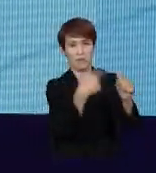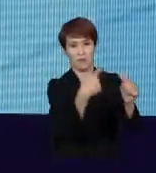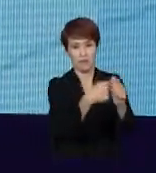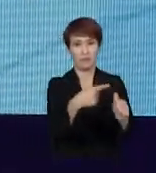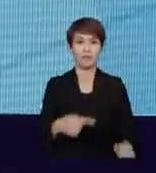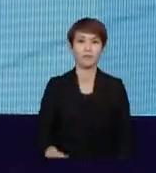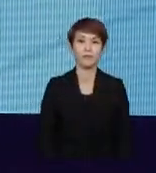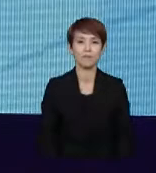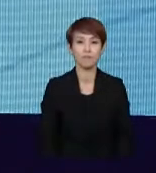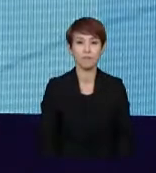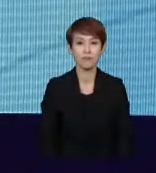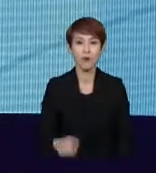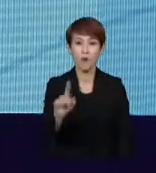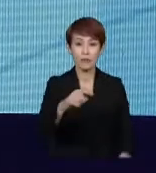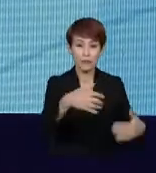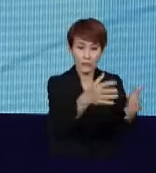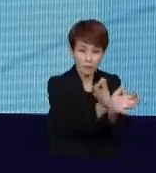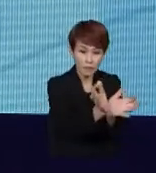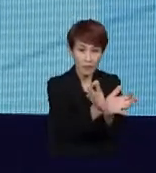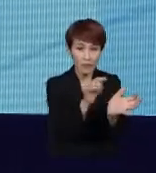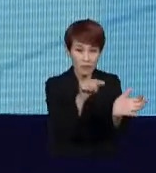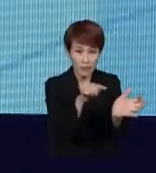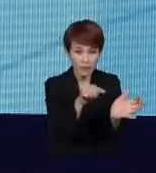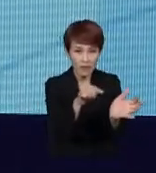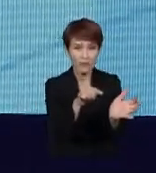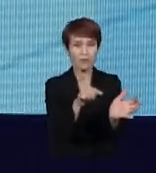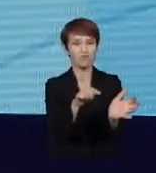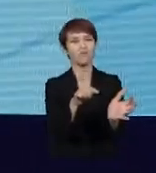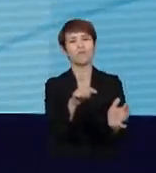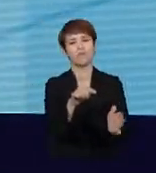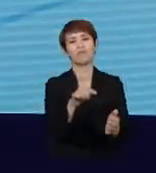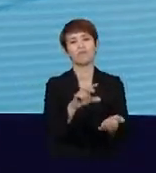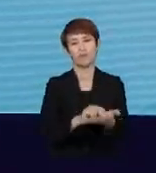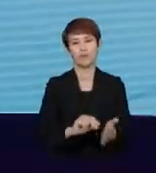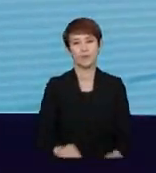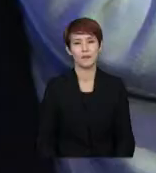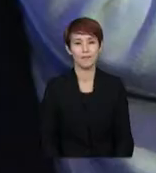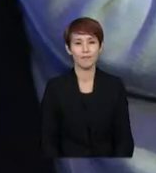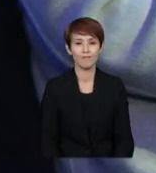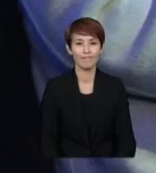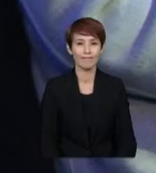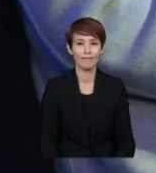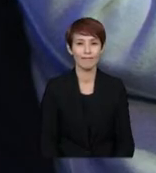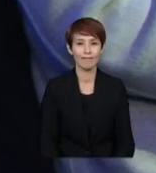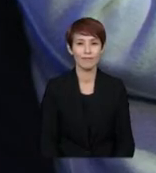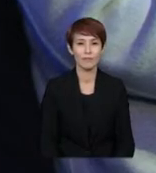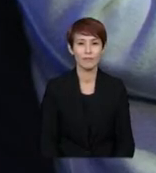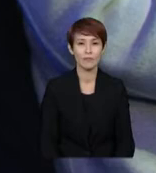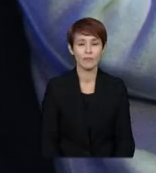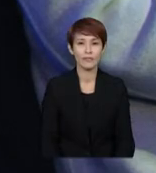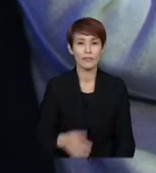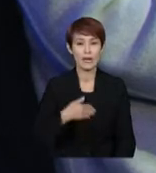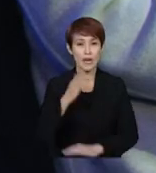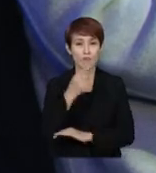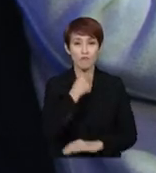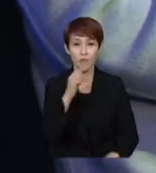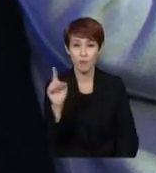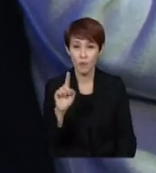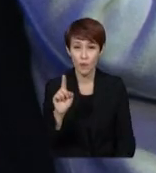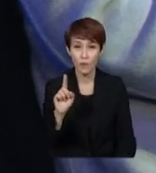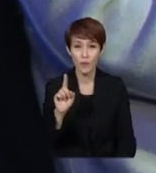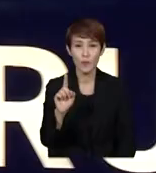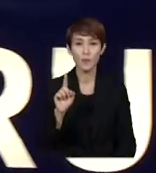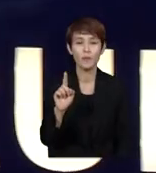of people, be it the few or be it the many. And my suggestion to you this afternoon is that we should turn our attention